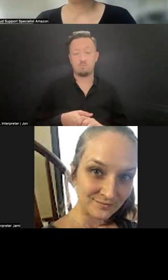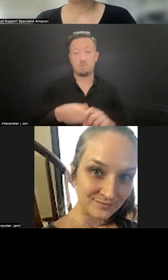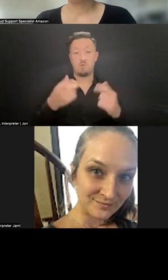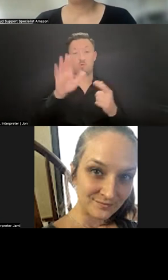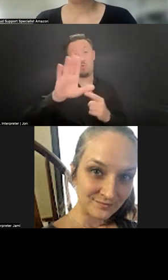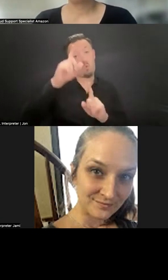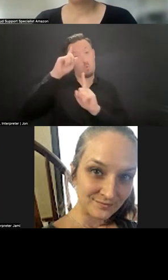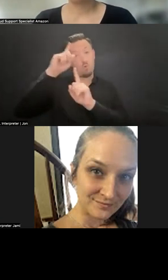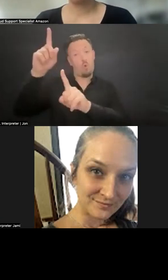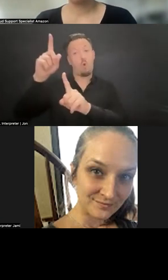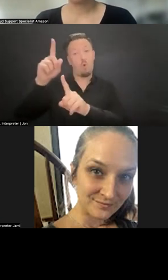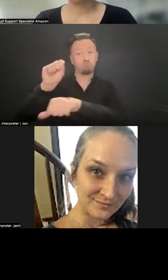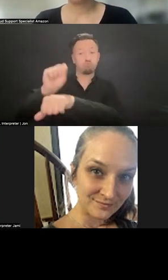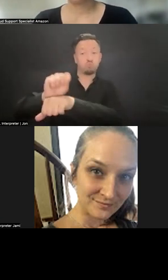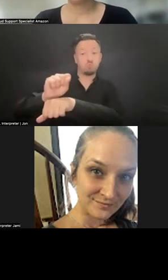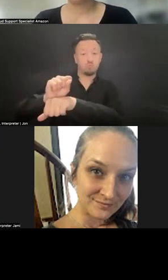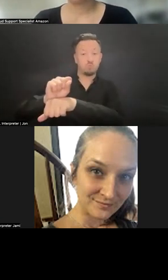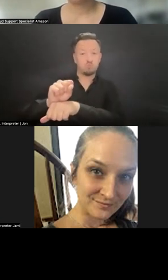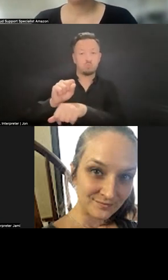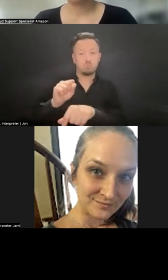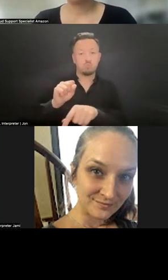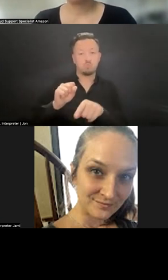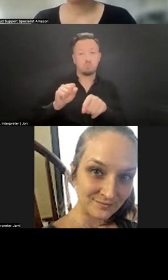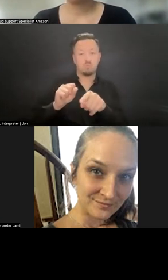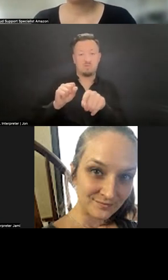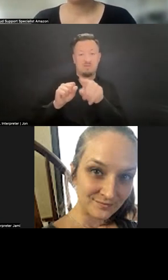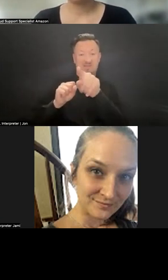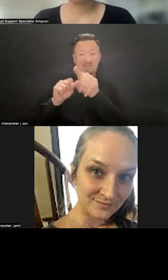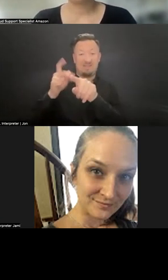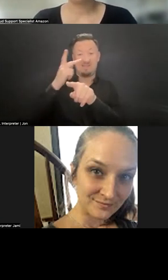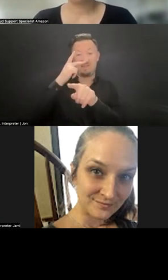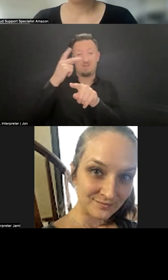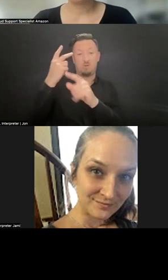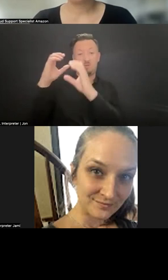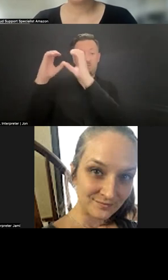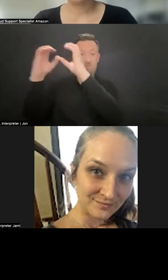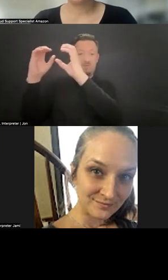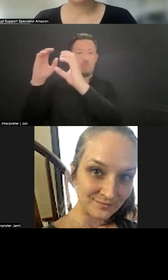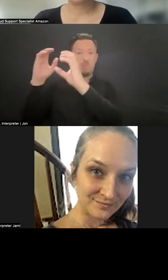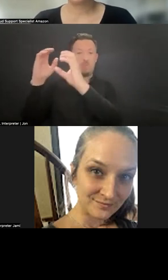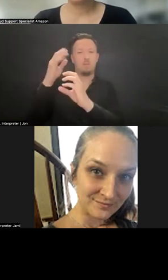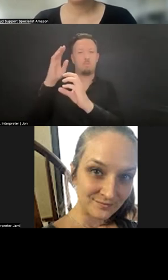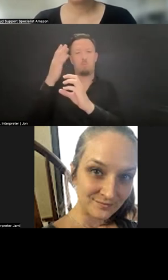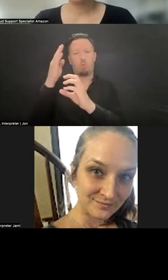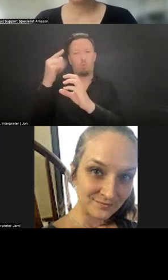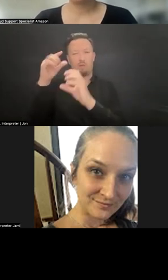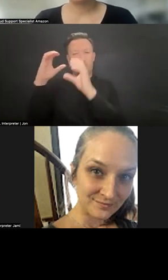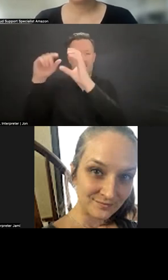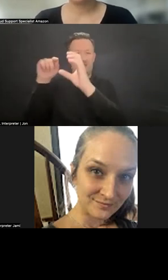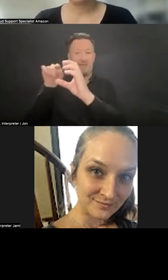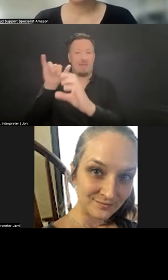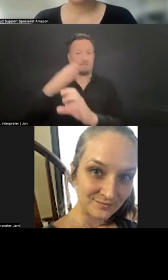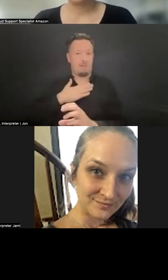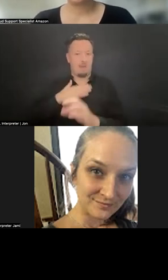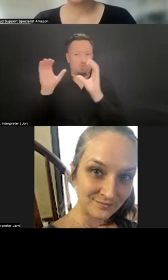careers, these are the ones I carry. So to understand these, of